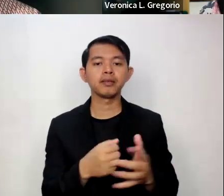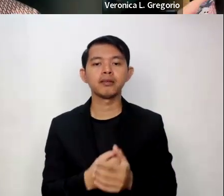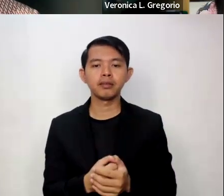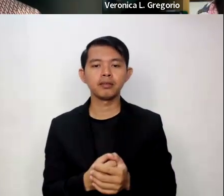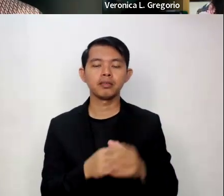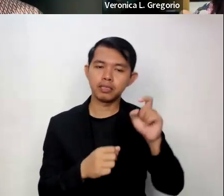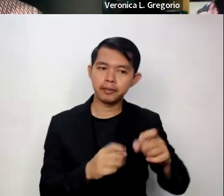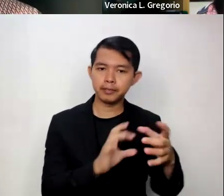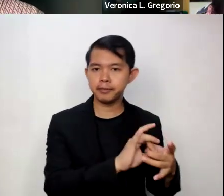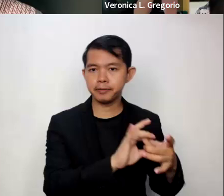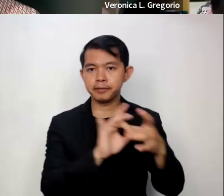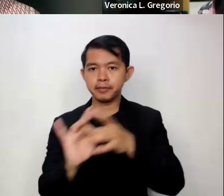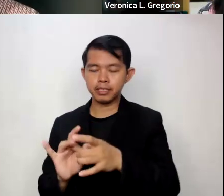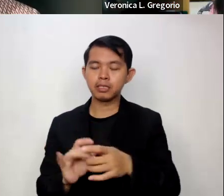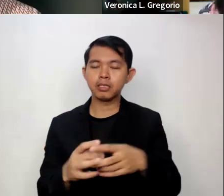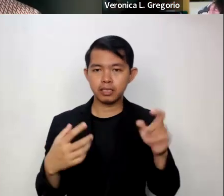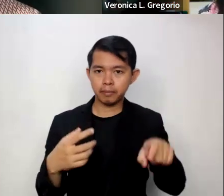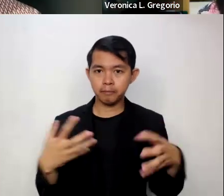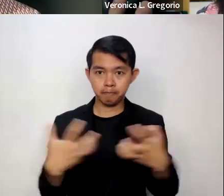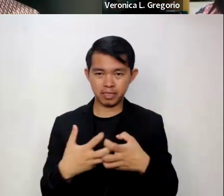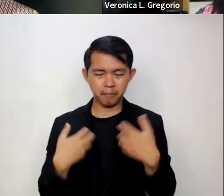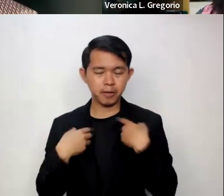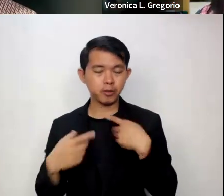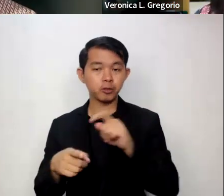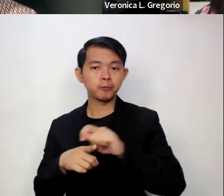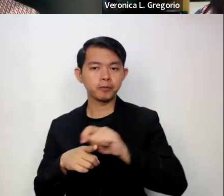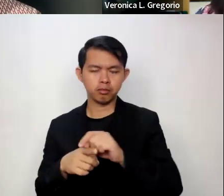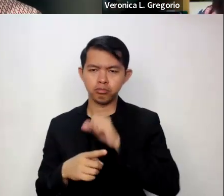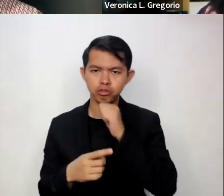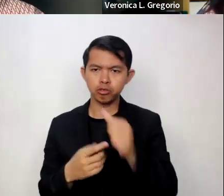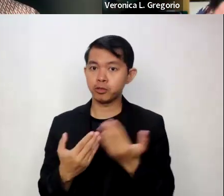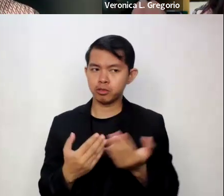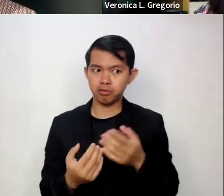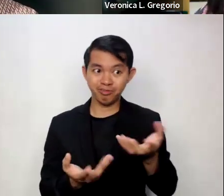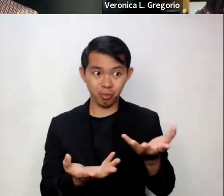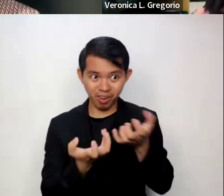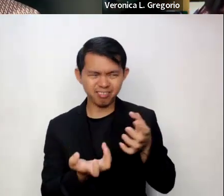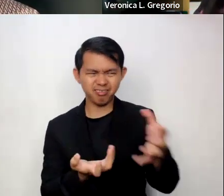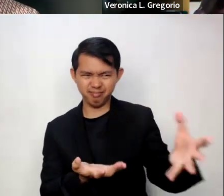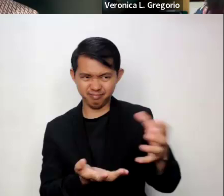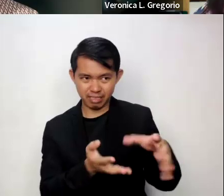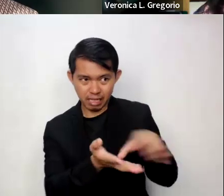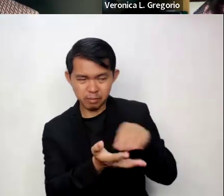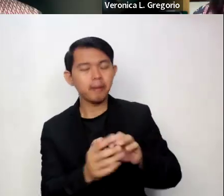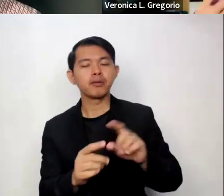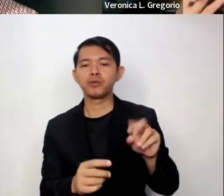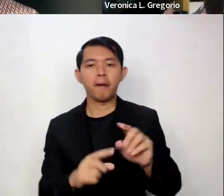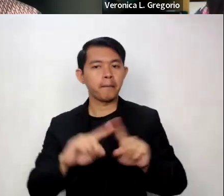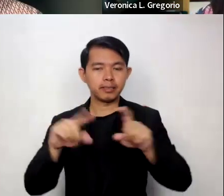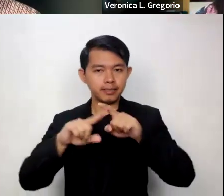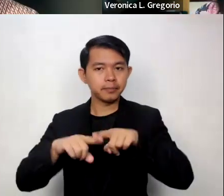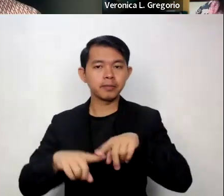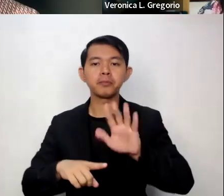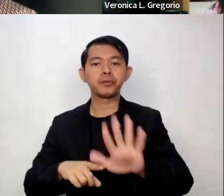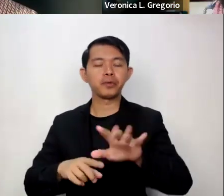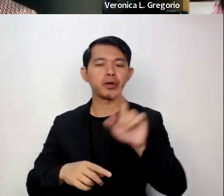i-match natin siya. May training behind it. As Sharmila said, hindi basta-bastang gusto mo lang, di ba? It depends on your research question, and of